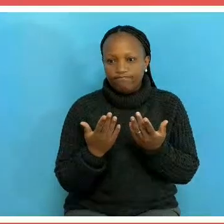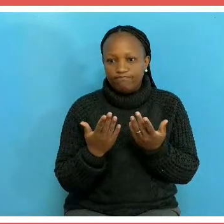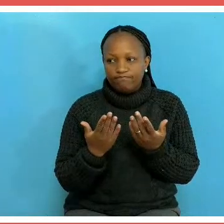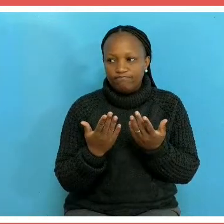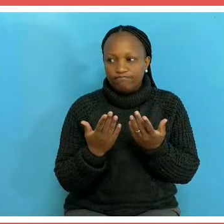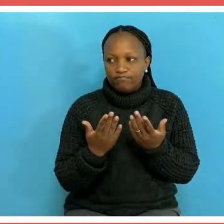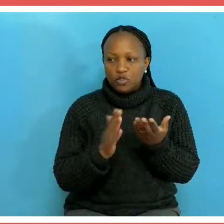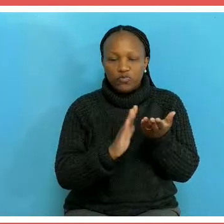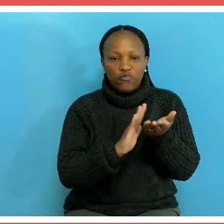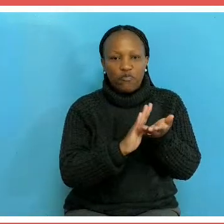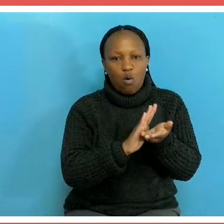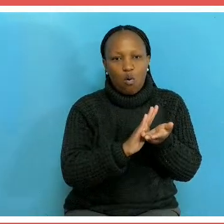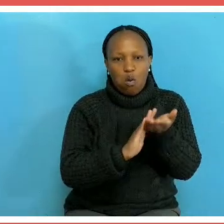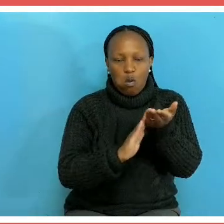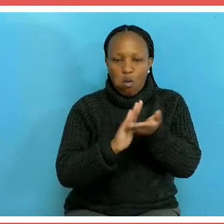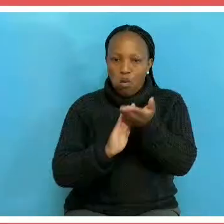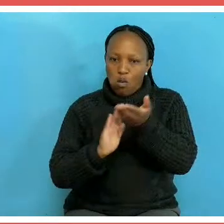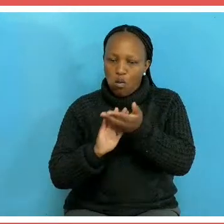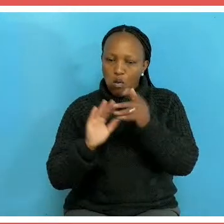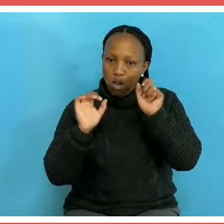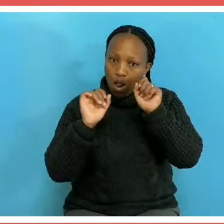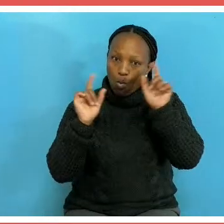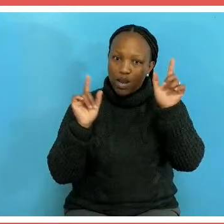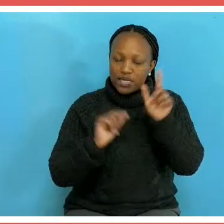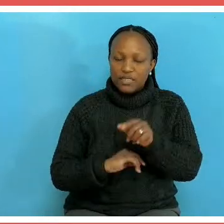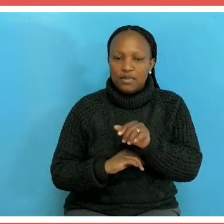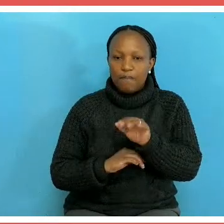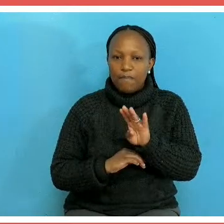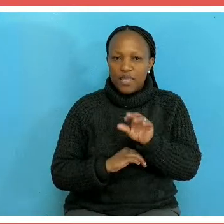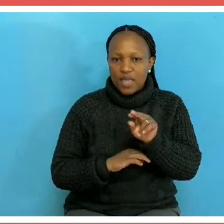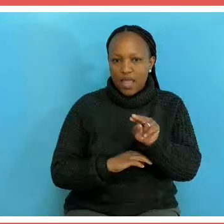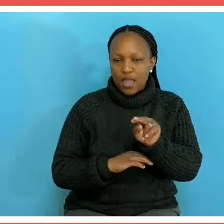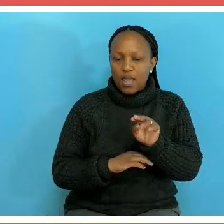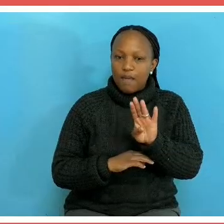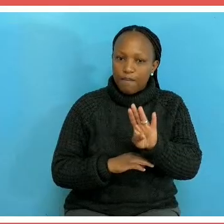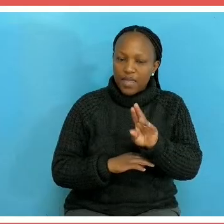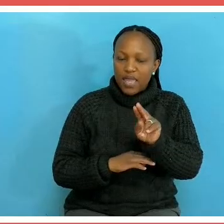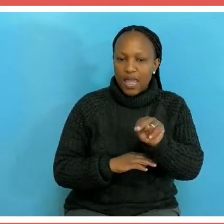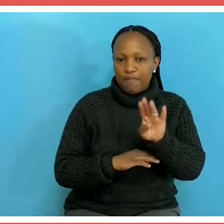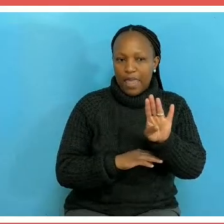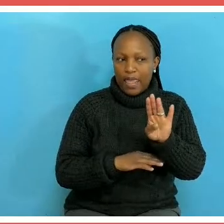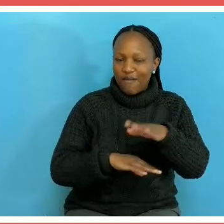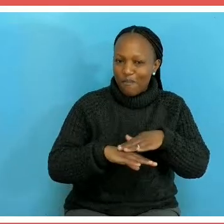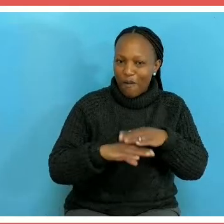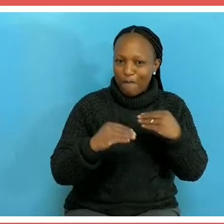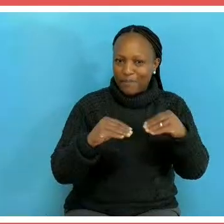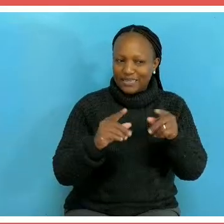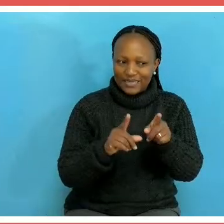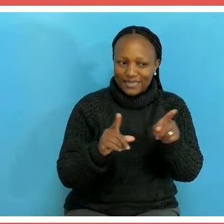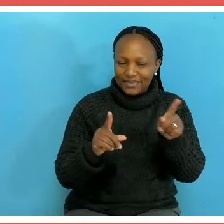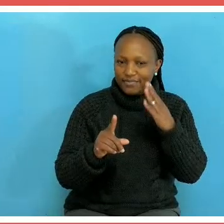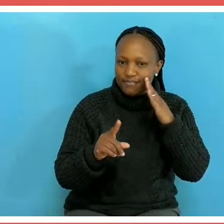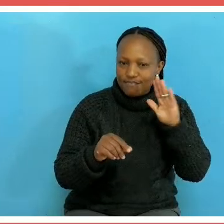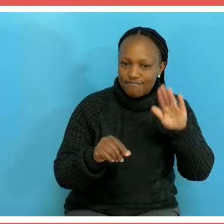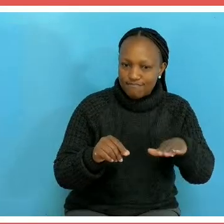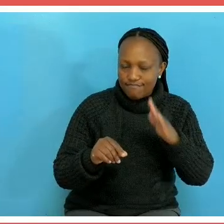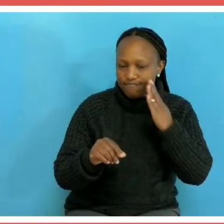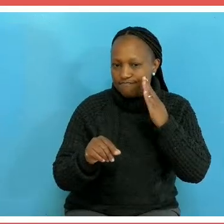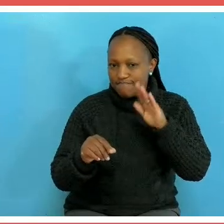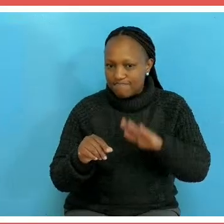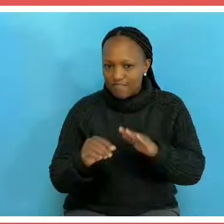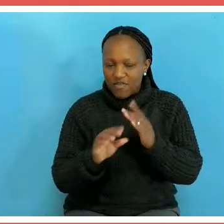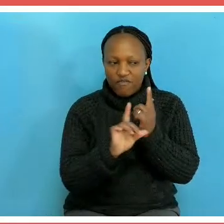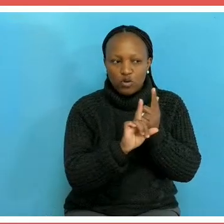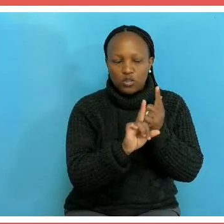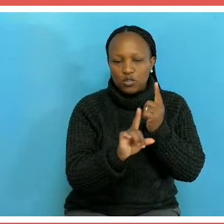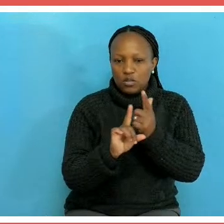increase awareness with regards to Airbnb in the township so that we can also tap into bringing